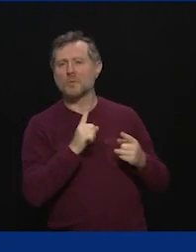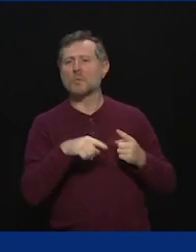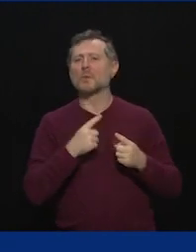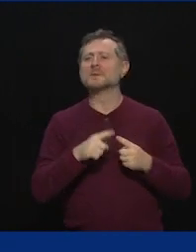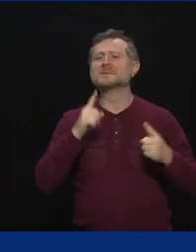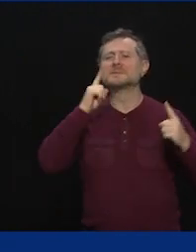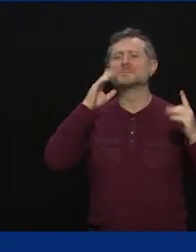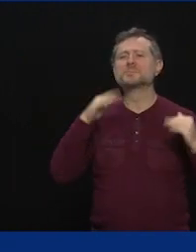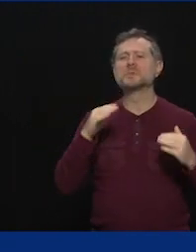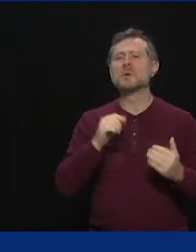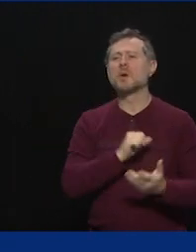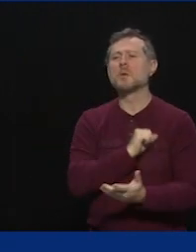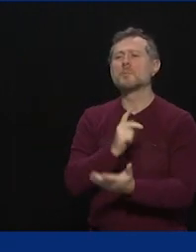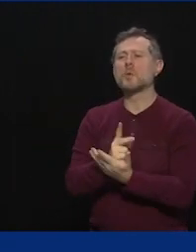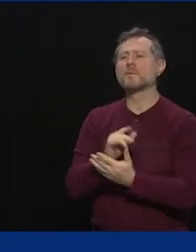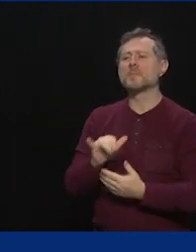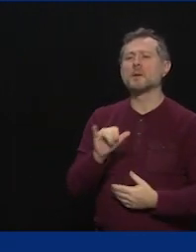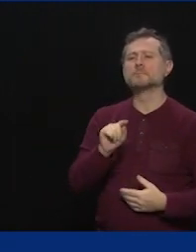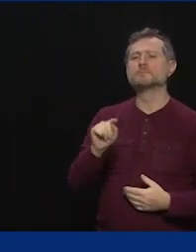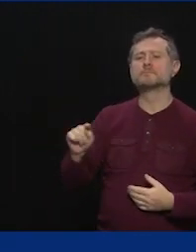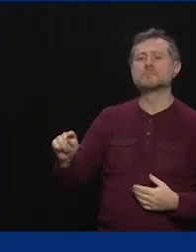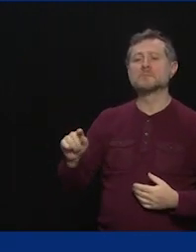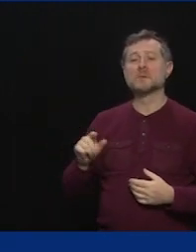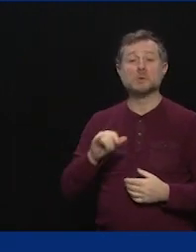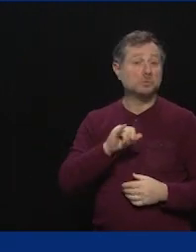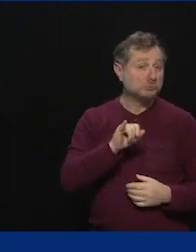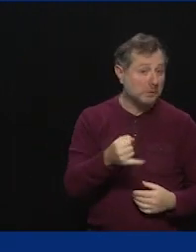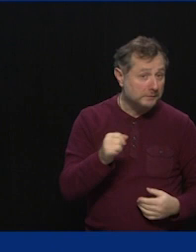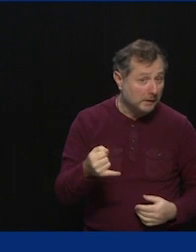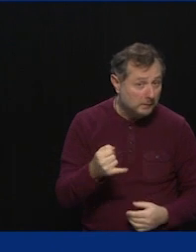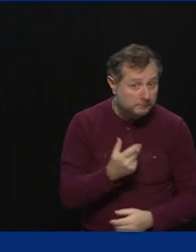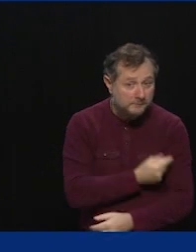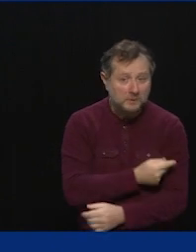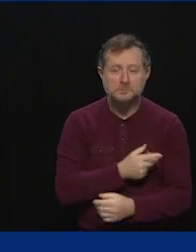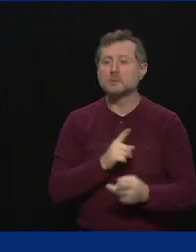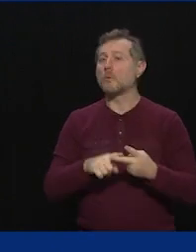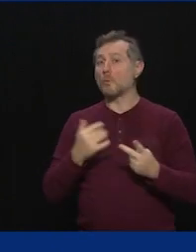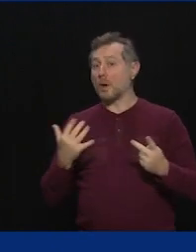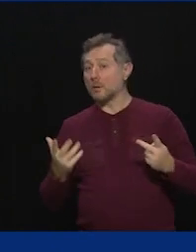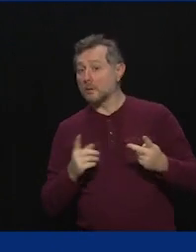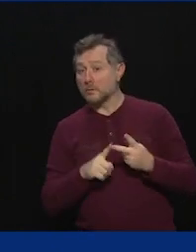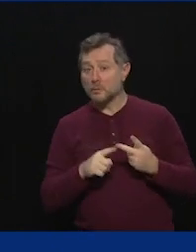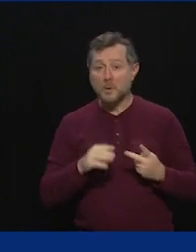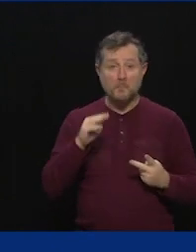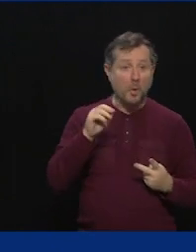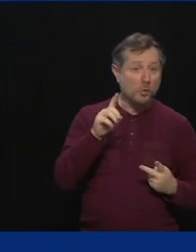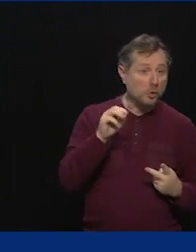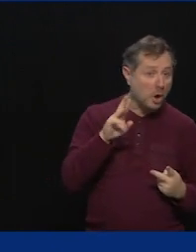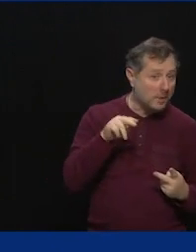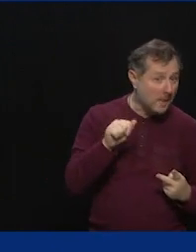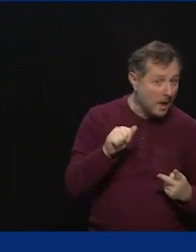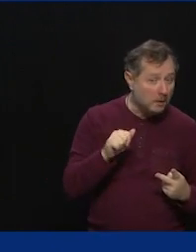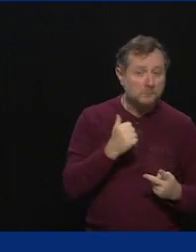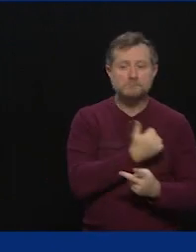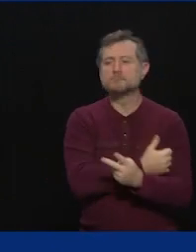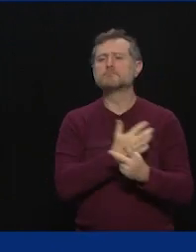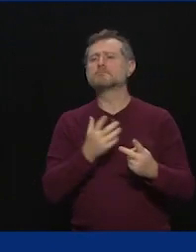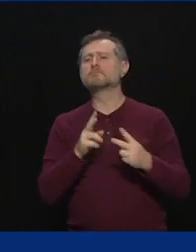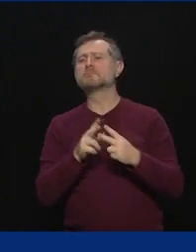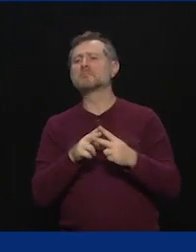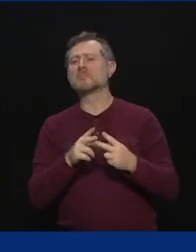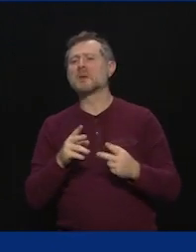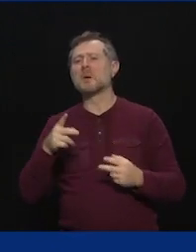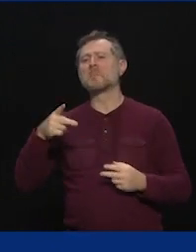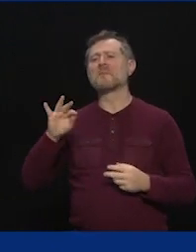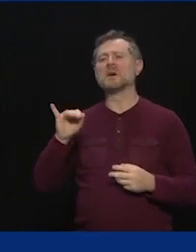of vaccination? I'm a J&J person myself, waiting on that, Moderna as well. We're doing well with Pfizer, but we also want to make sure that